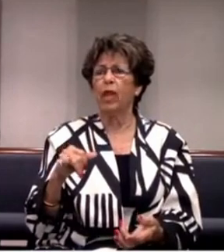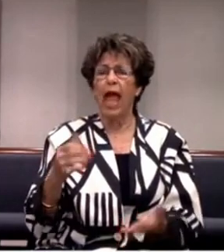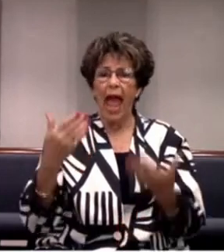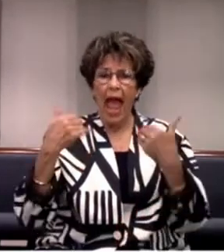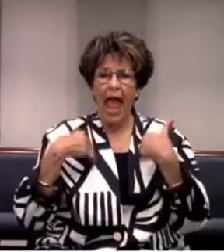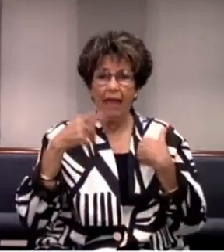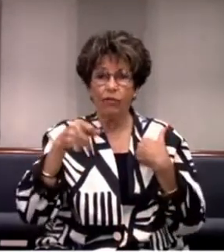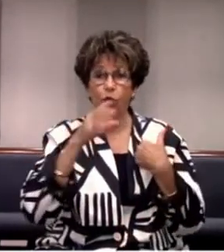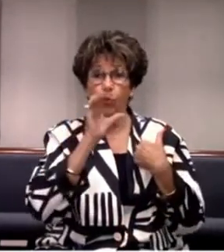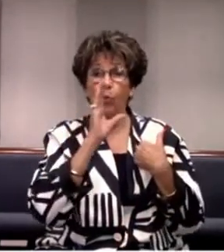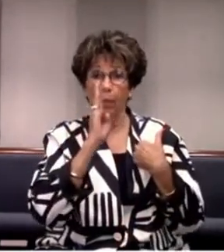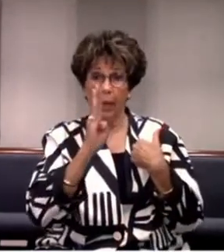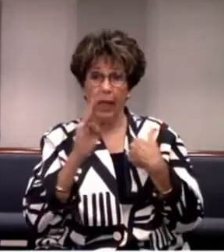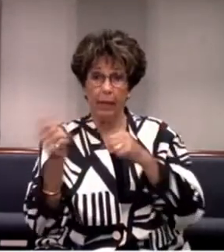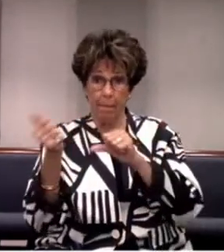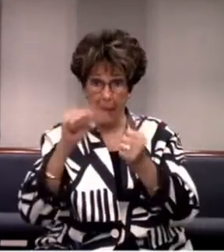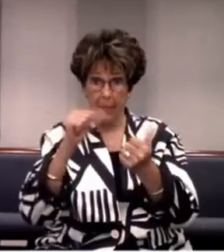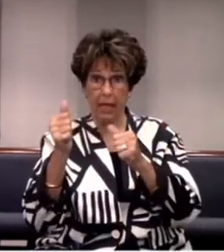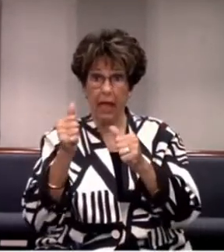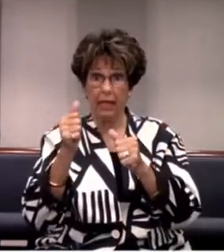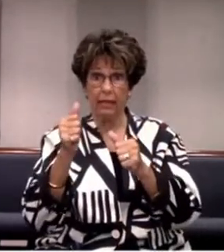have you been water baptized?